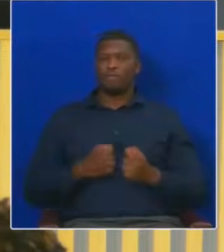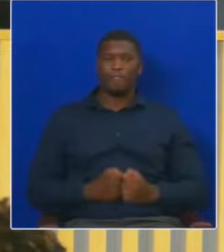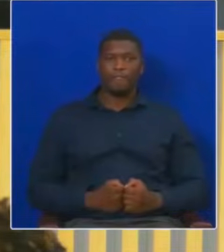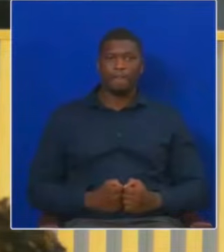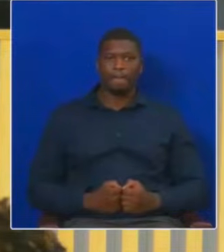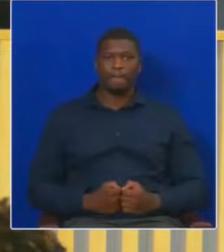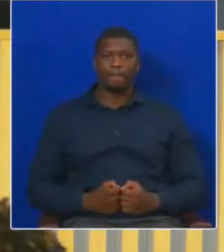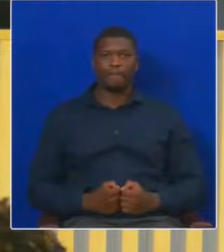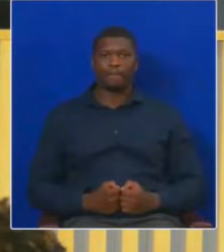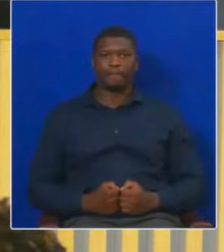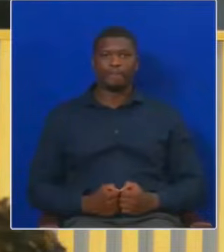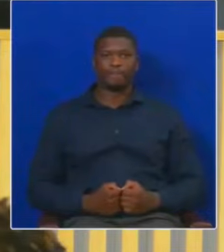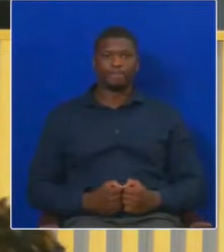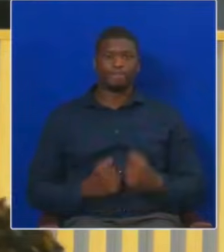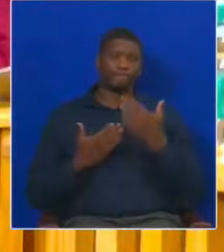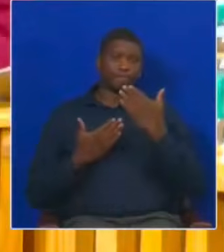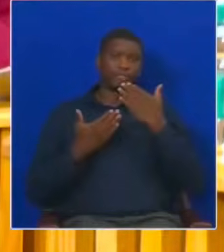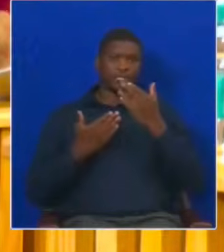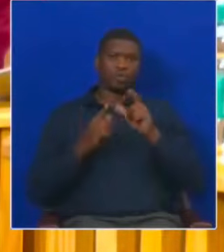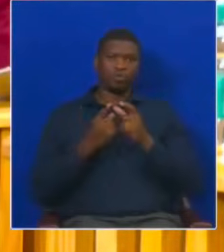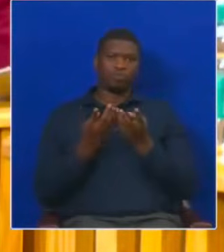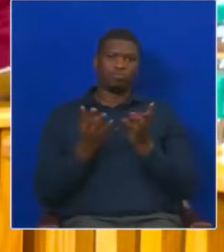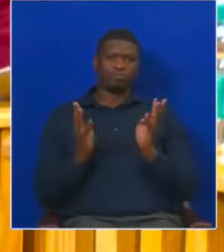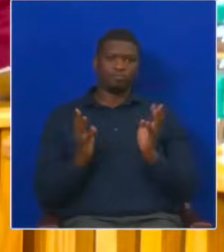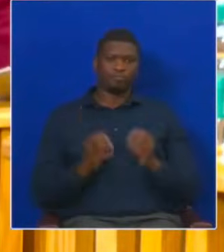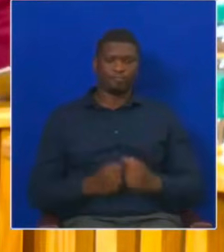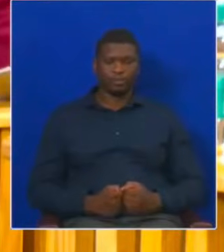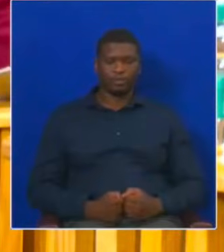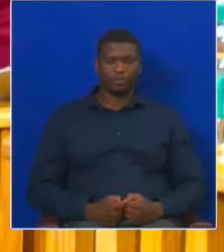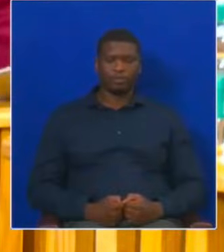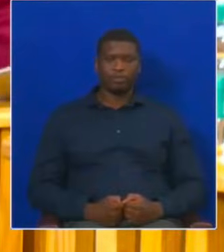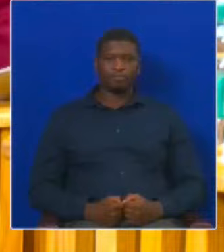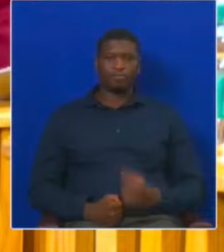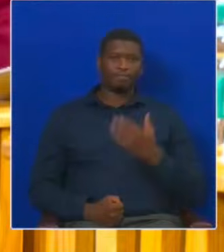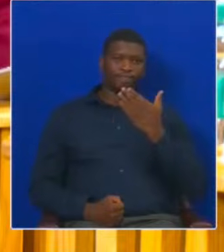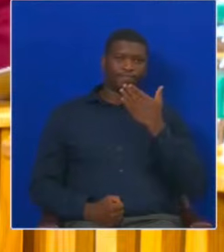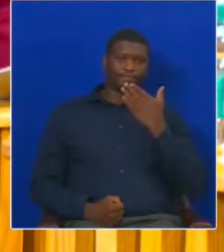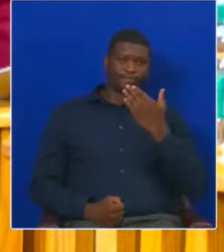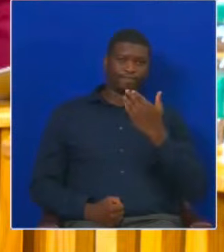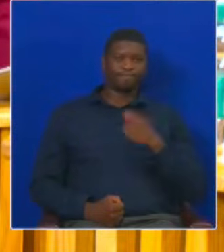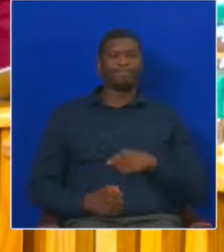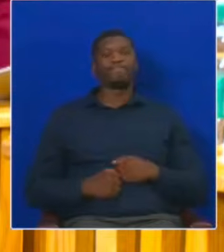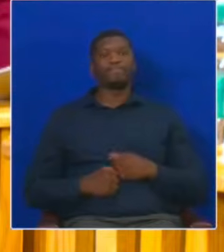Thank you, Commissioners. Thank you. Thank you, Witness C.